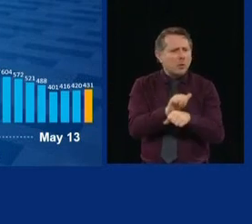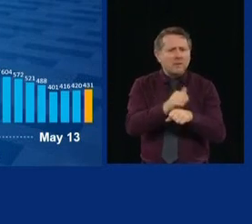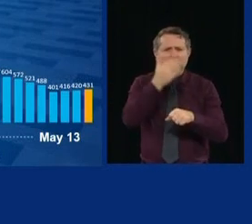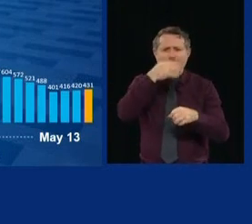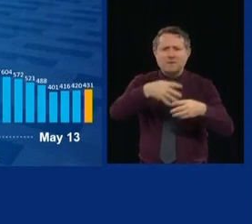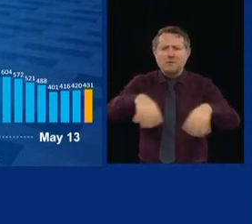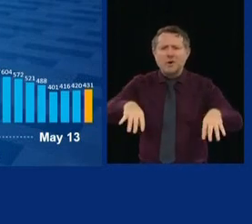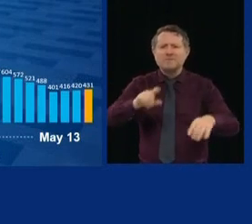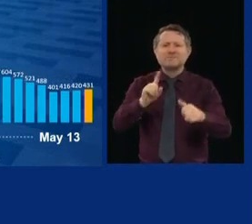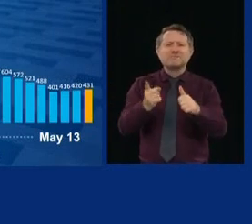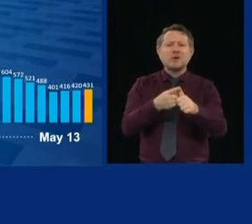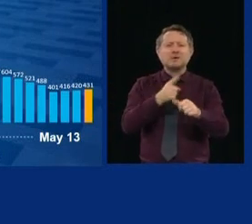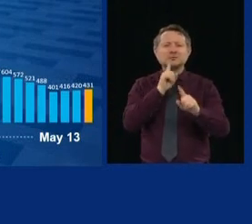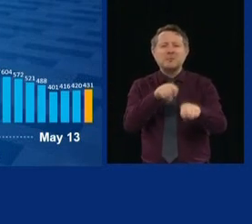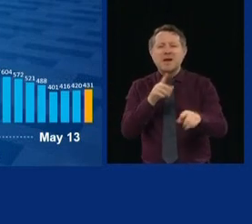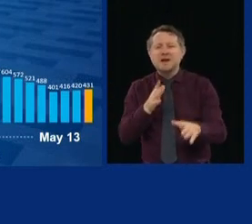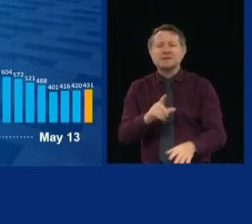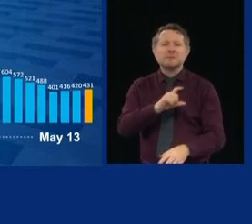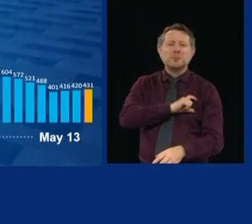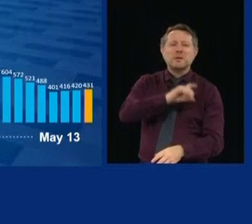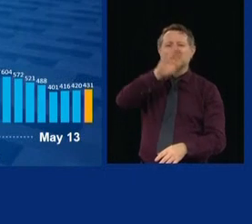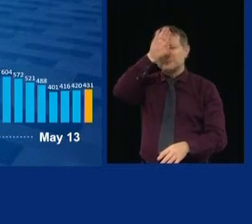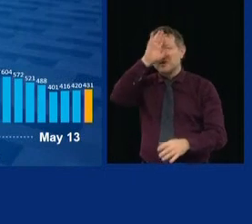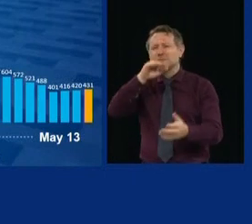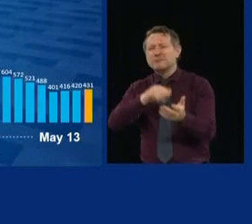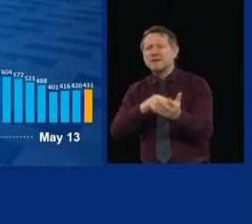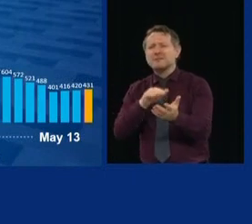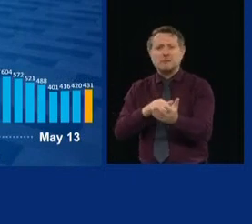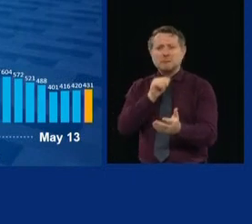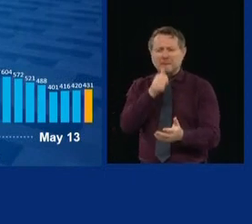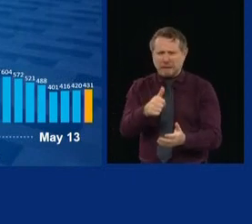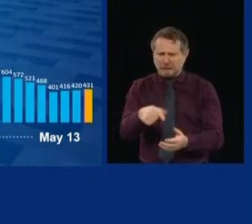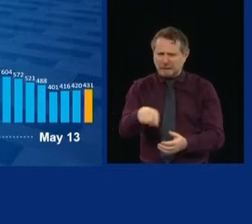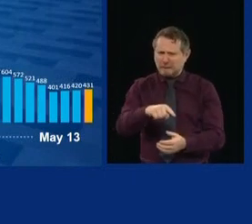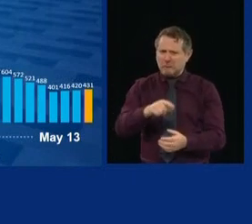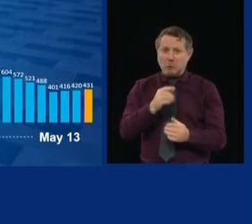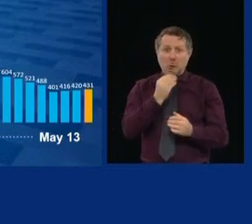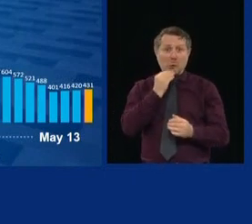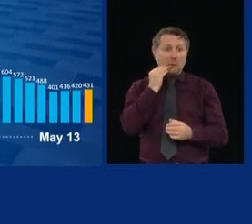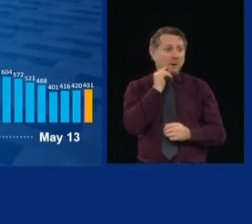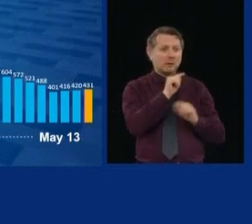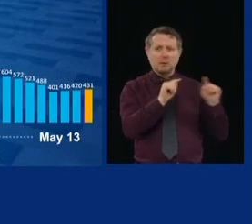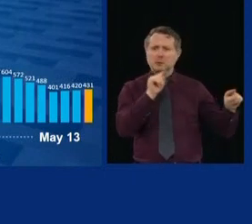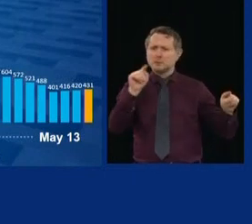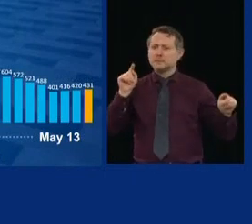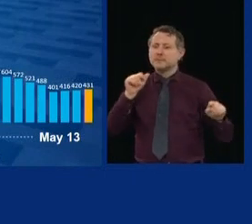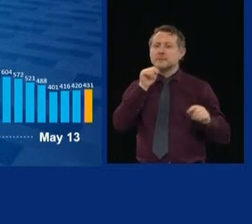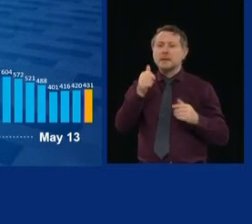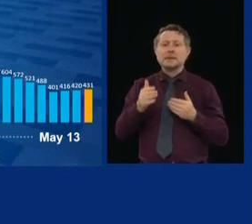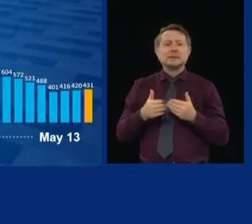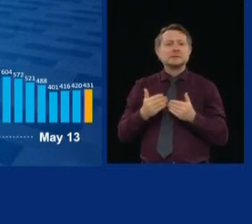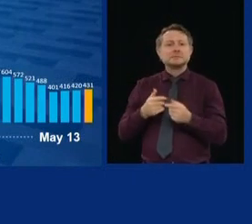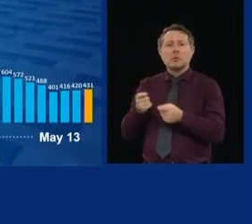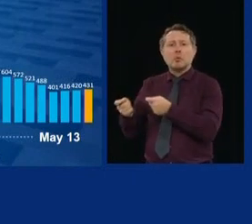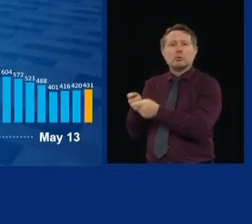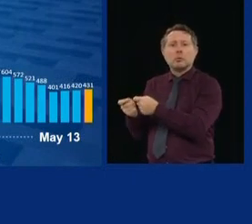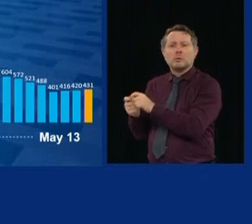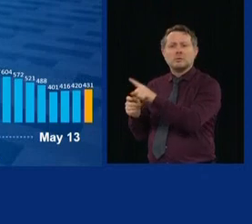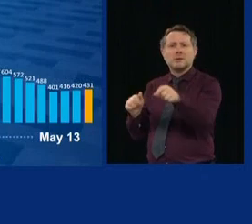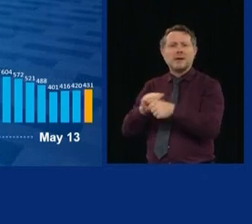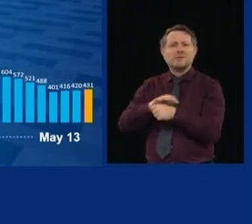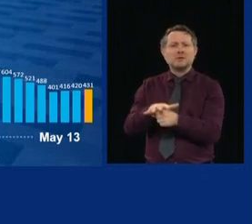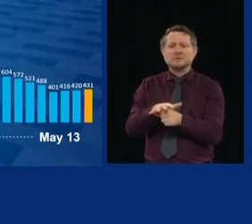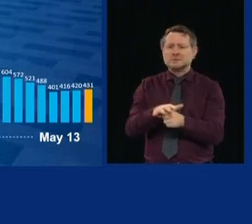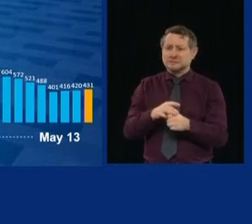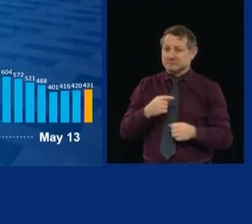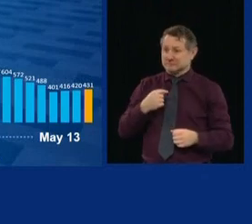the hardest place to control the spread, is when a person's literally at home, right? There are very few precautions. It's